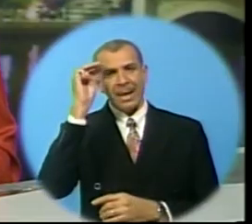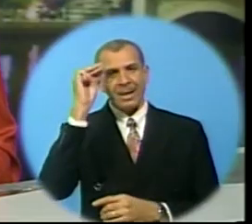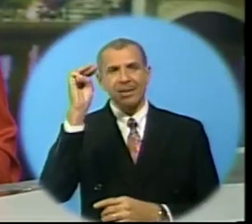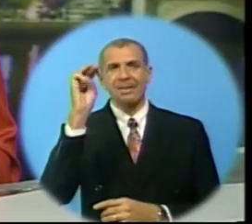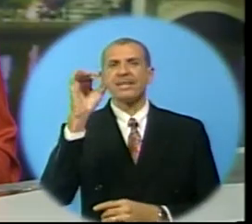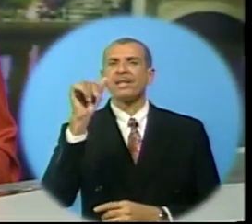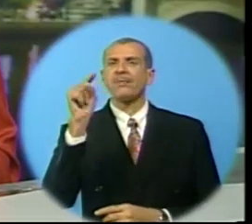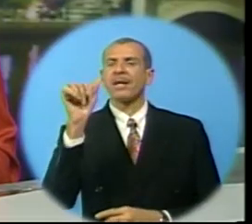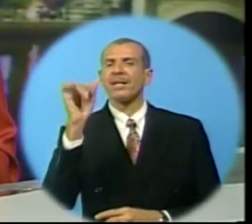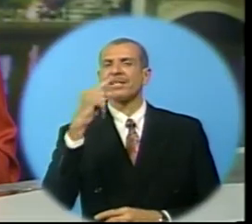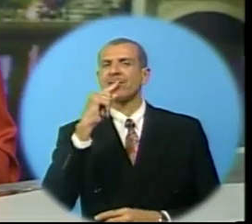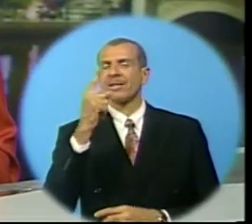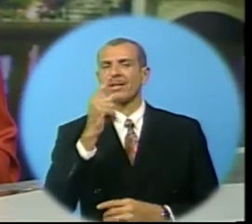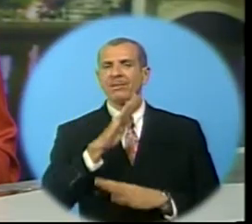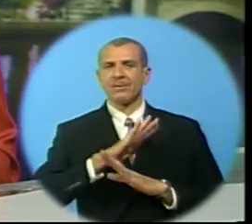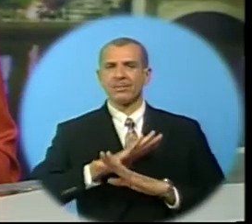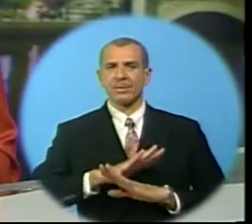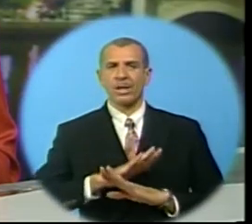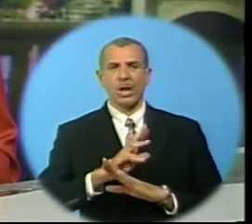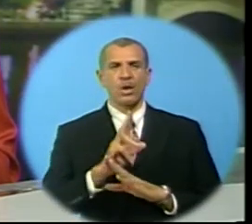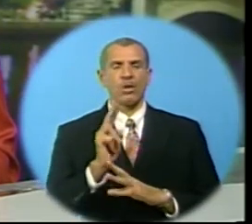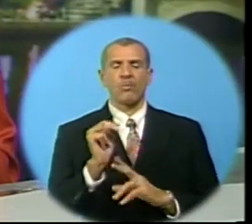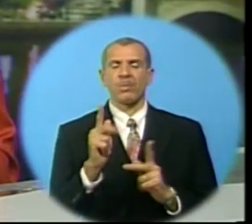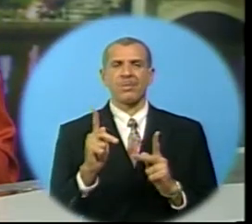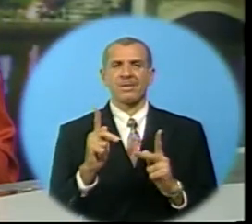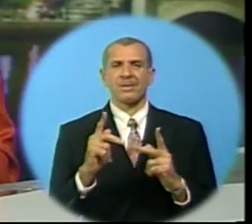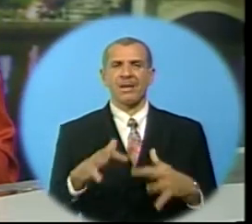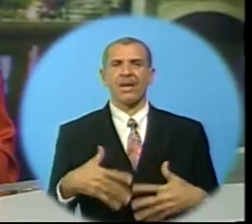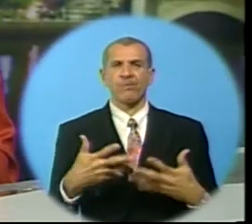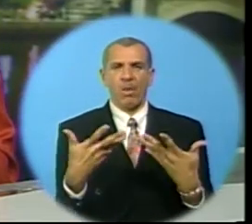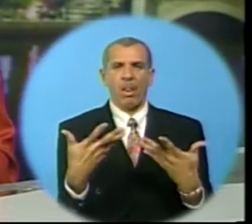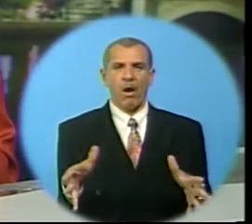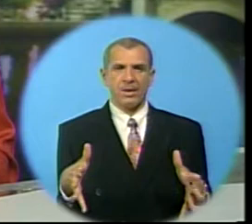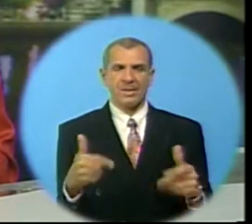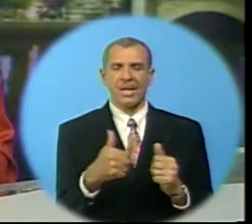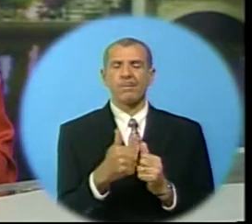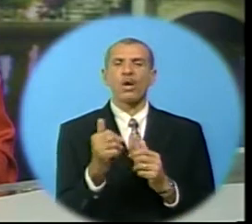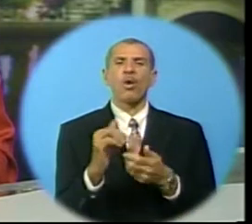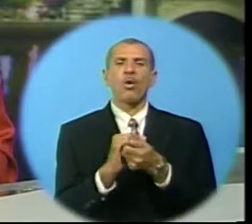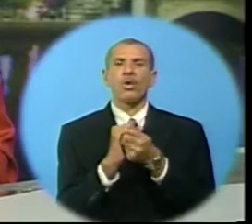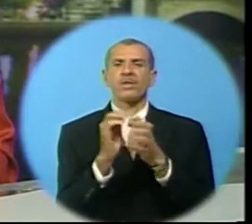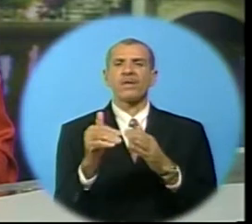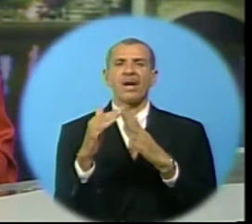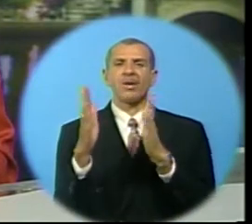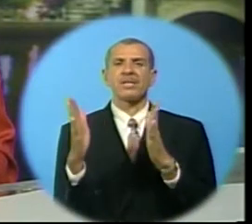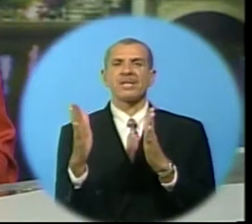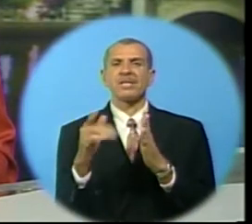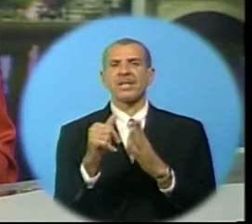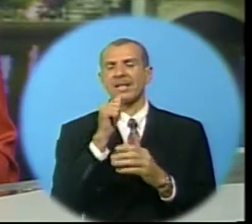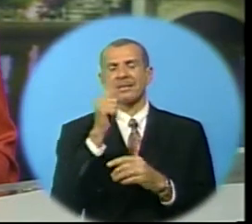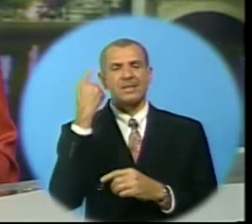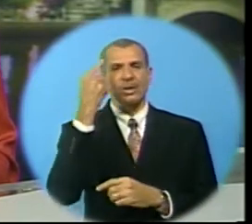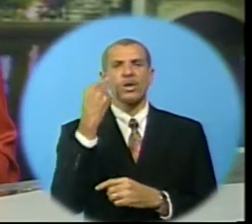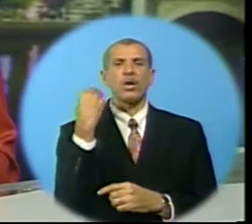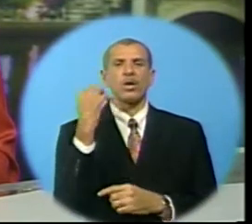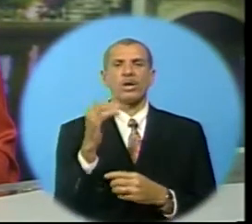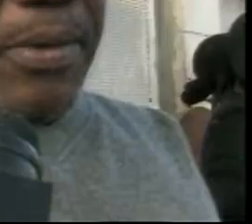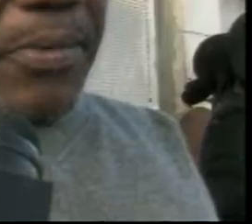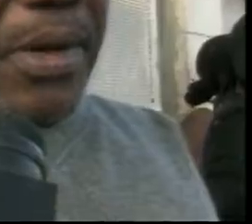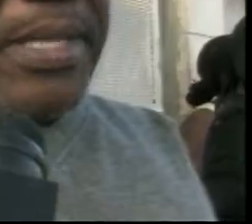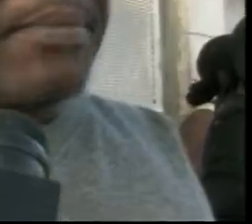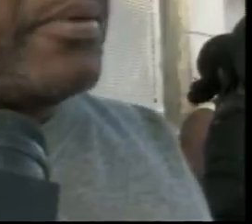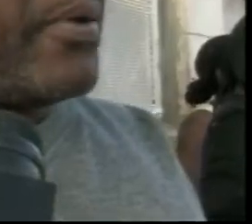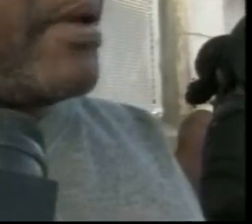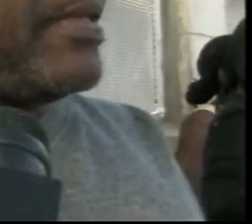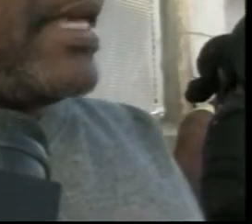He expressed relief that no lives were lost, but he wants homeowners in areas like these to consider home insurance.